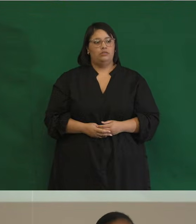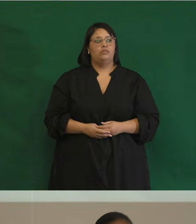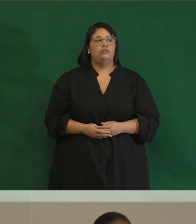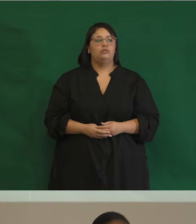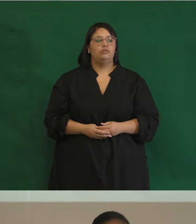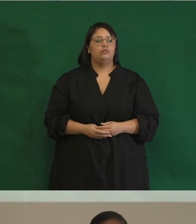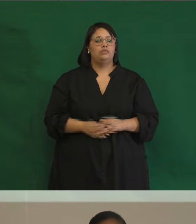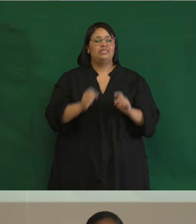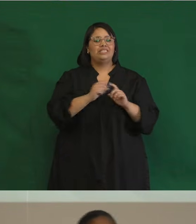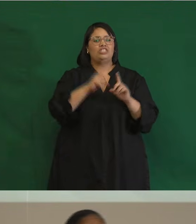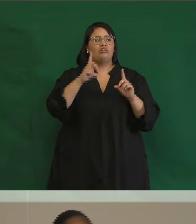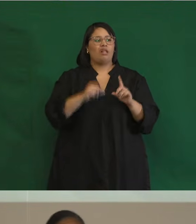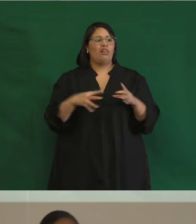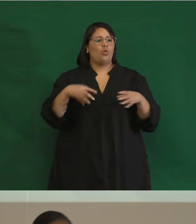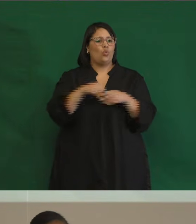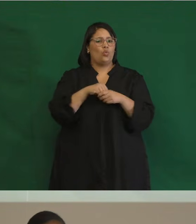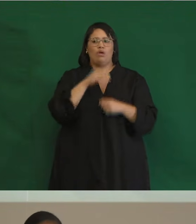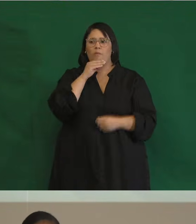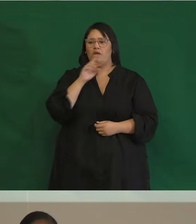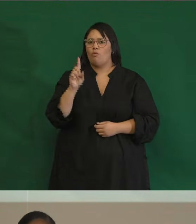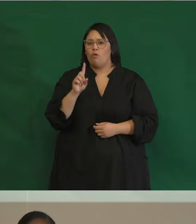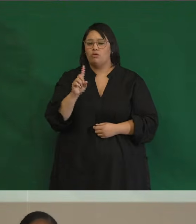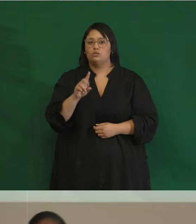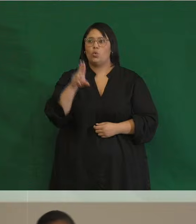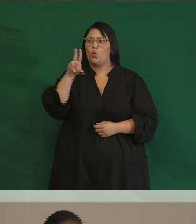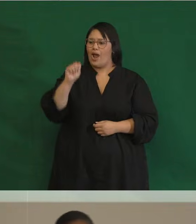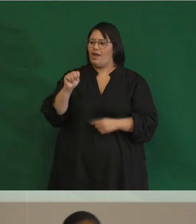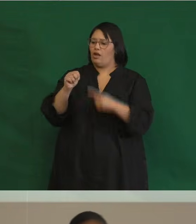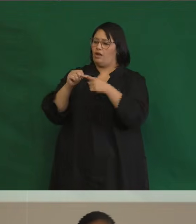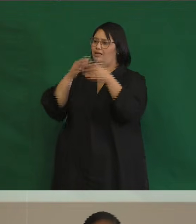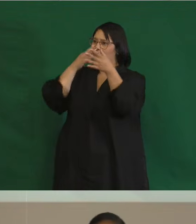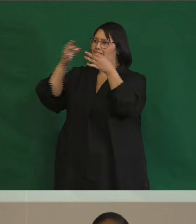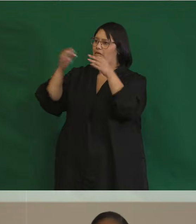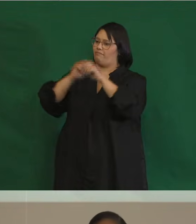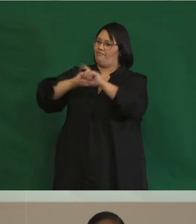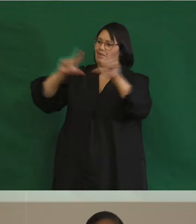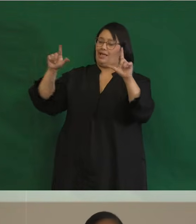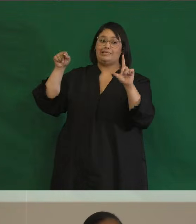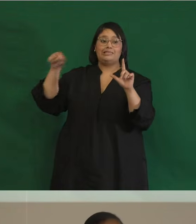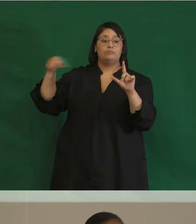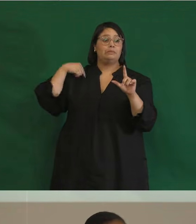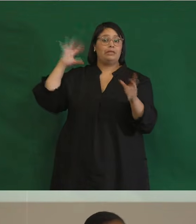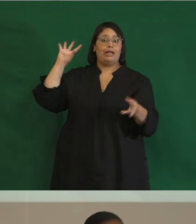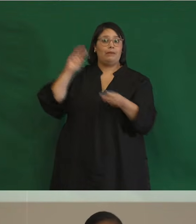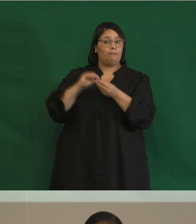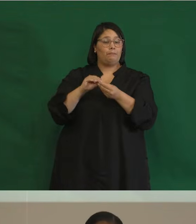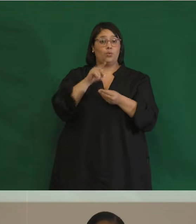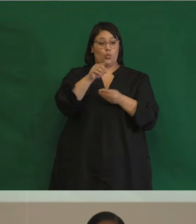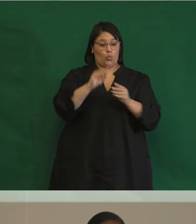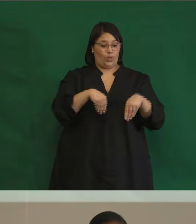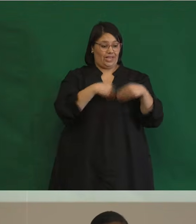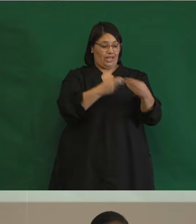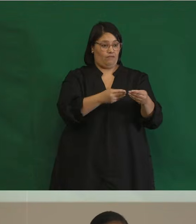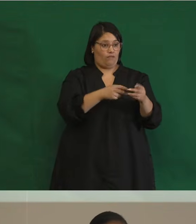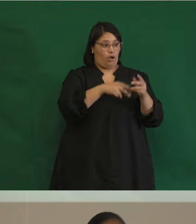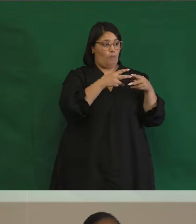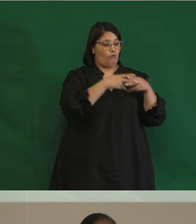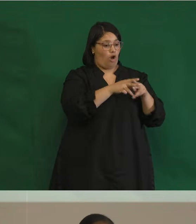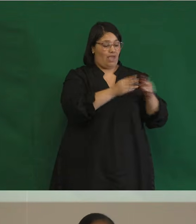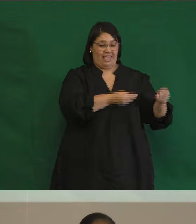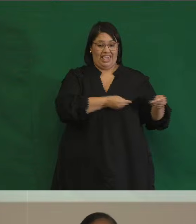What is digital inclusion? The UN has defined it, but to sum it up, it's either you give a designed product to a